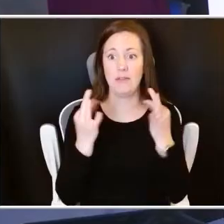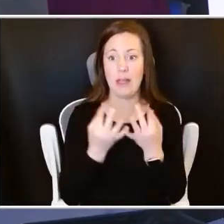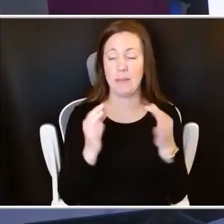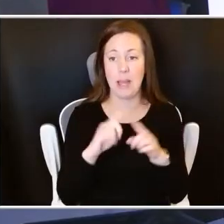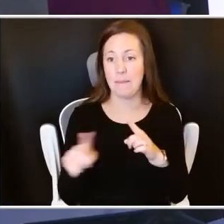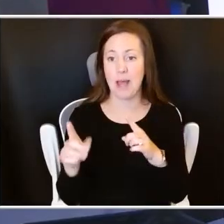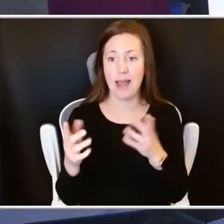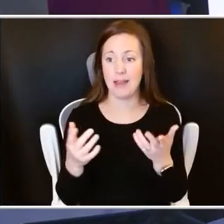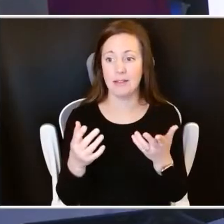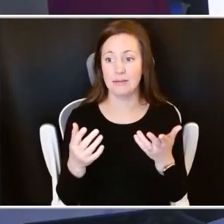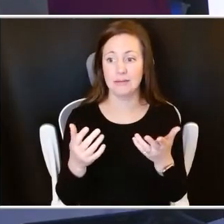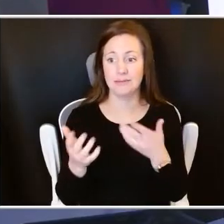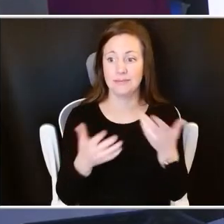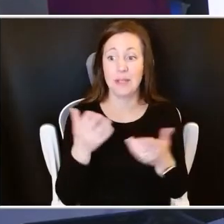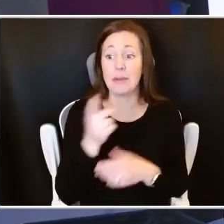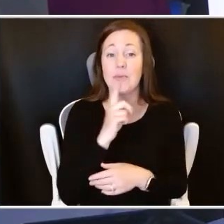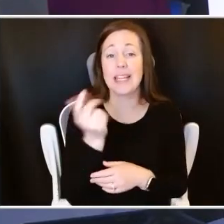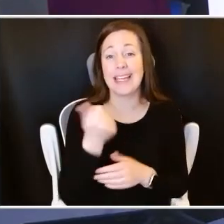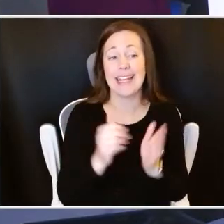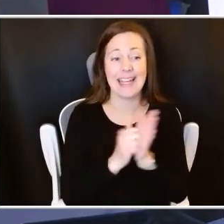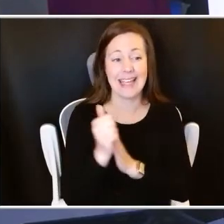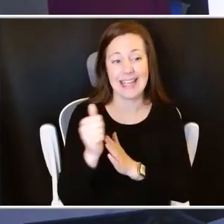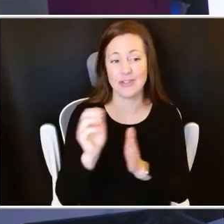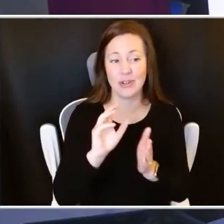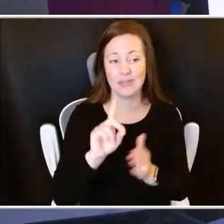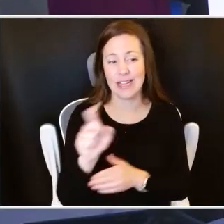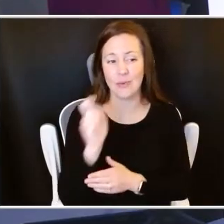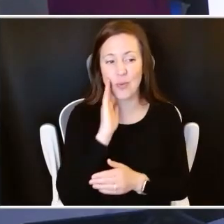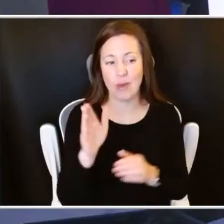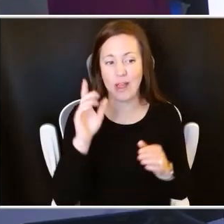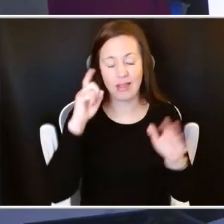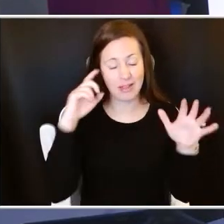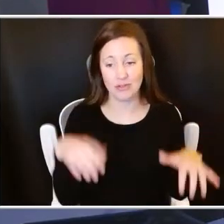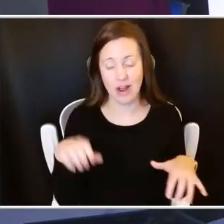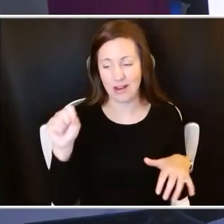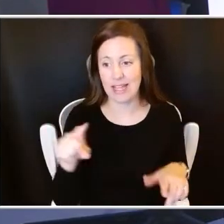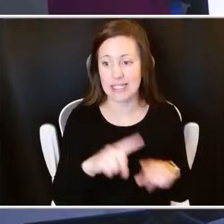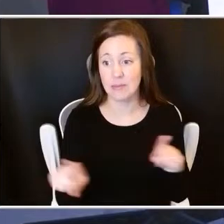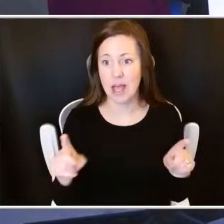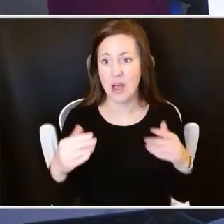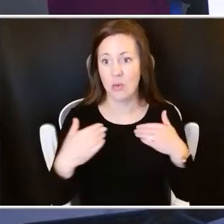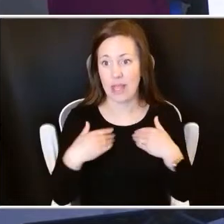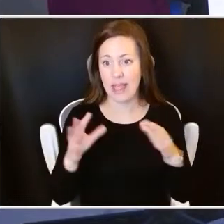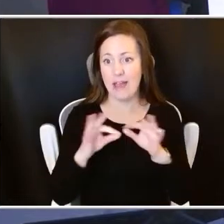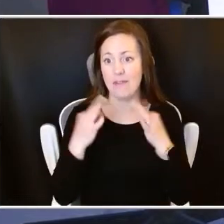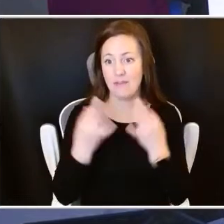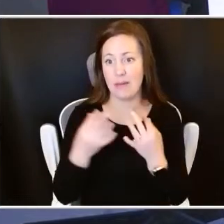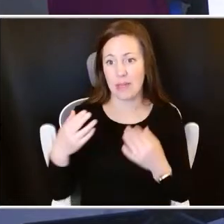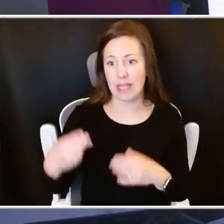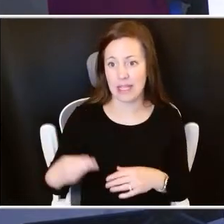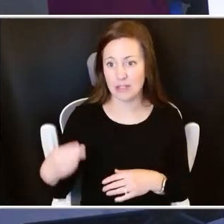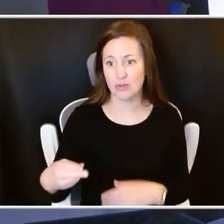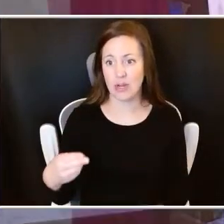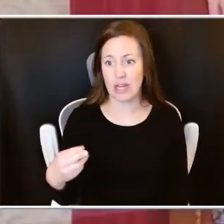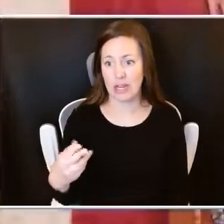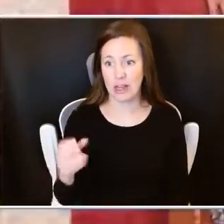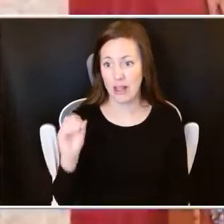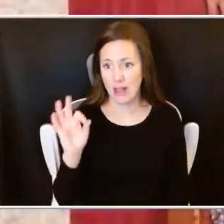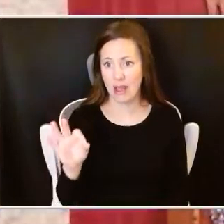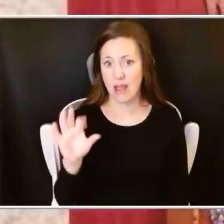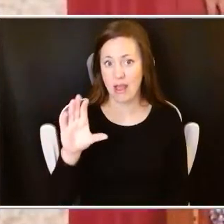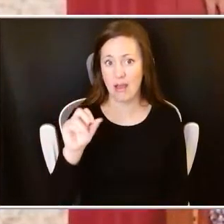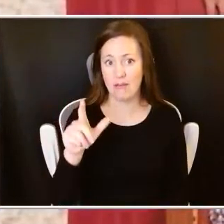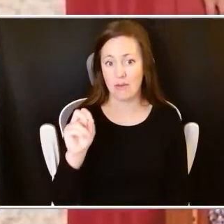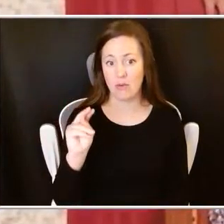shouldn't. Any cancer diagnosis comes as a shock, but we have a family history of colon